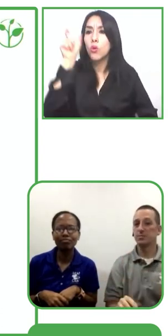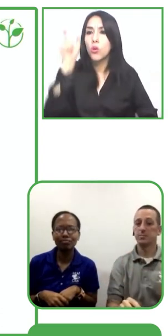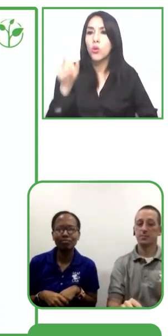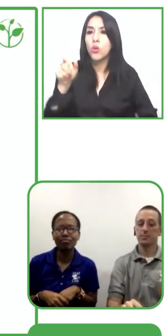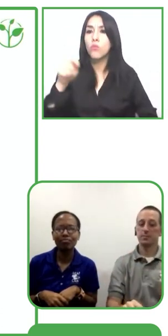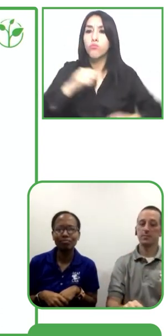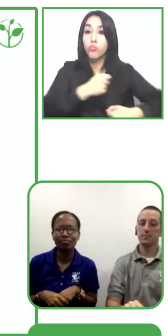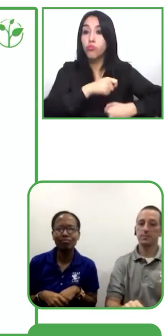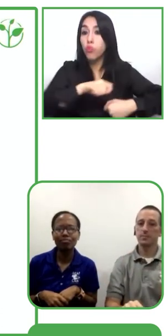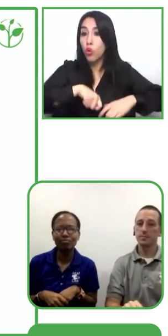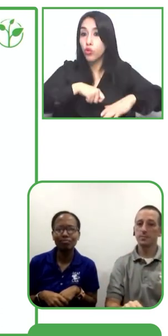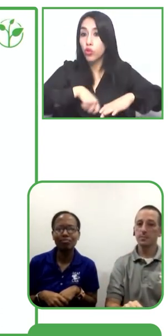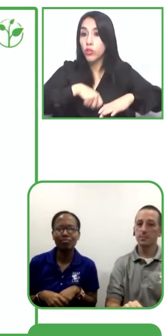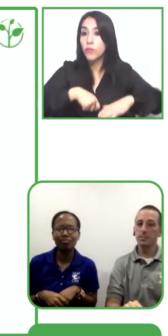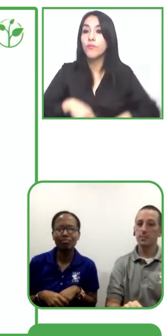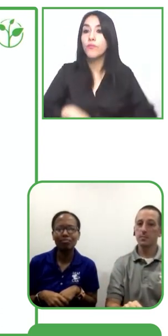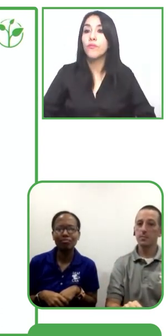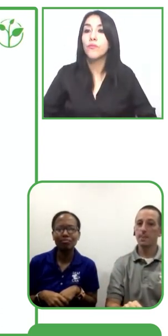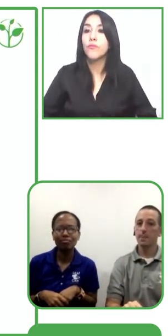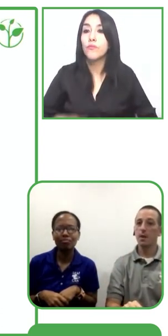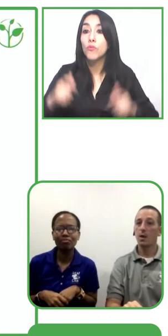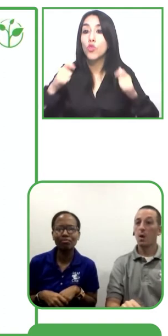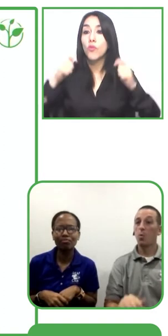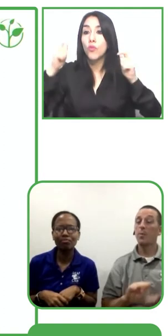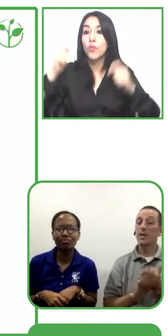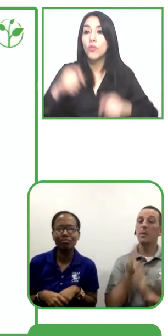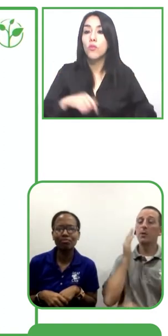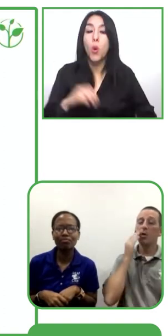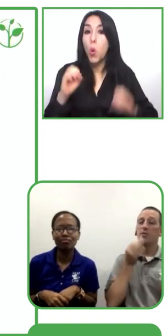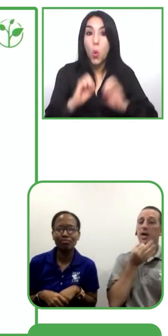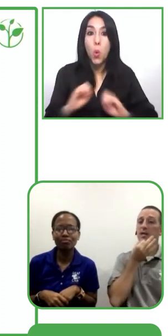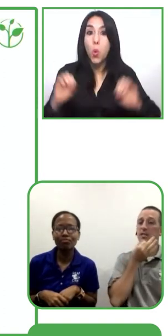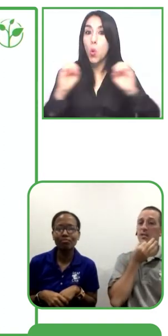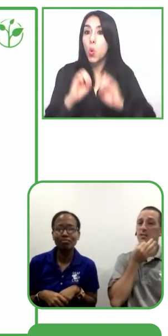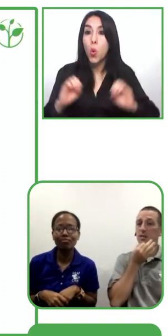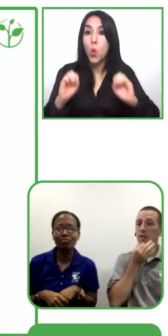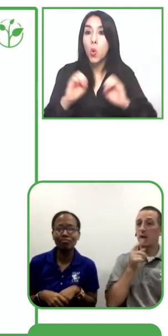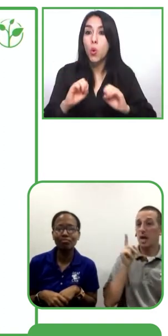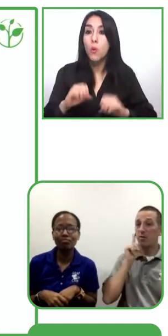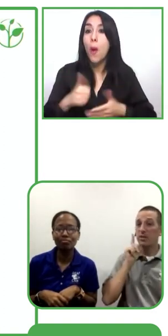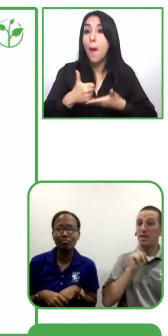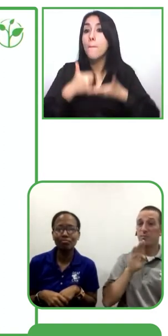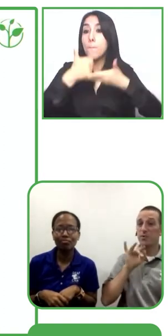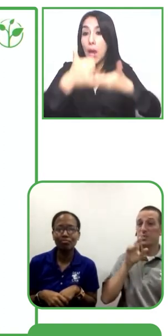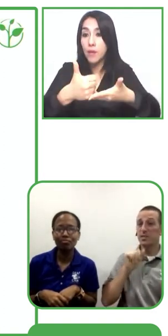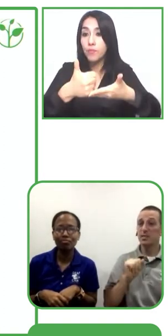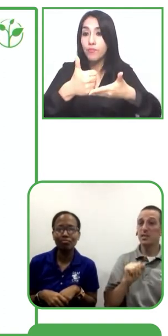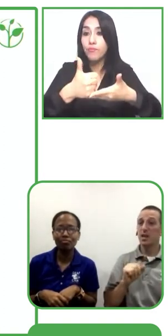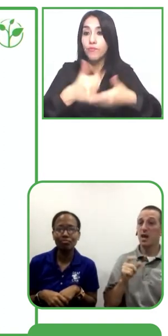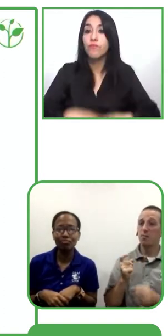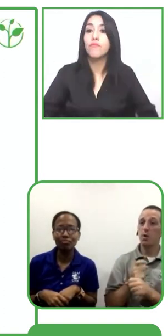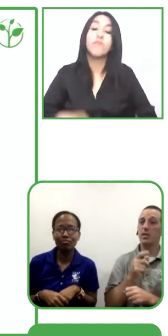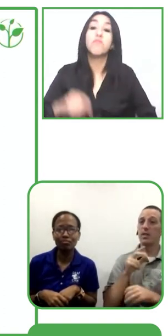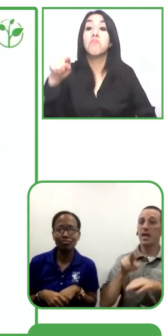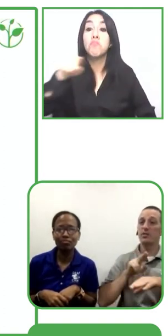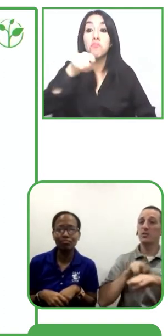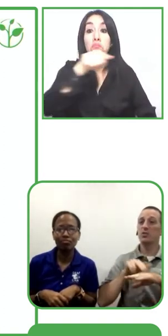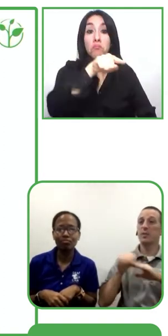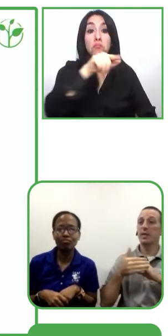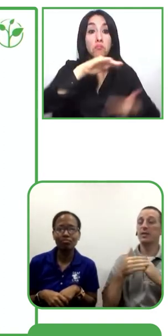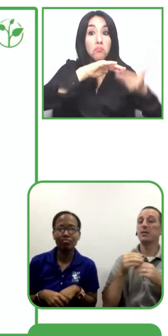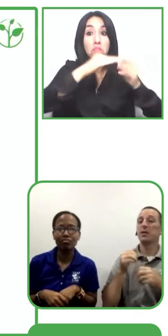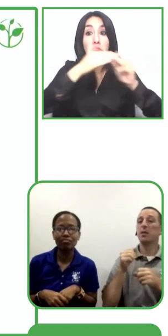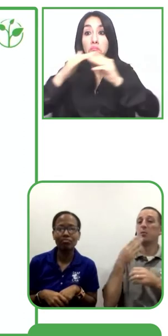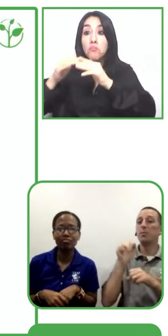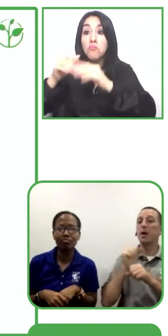We're becoming known for excellence. Our deaf baristas have won the National Jamaican Blue Mountain Coffee Festival Barista Competition